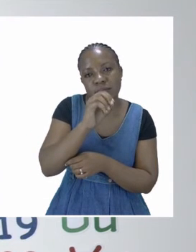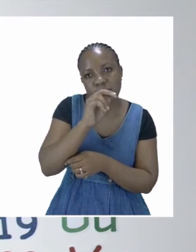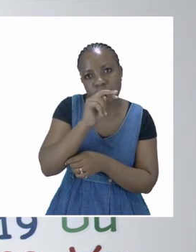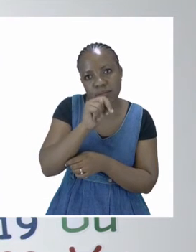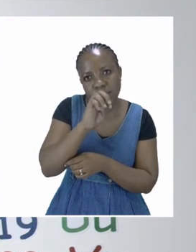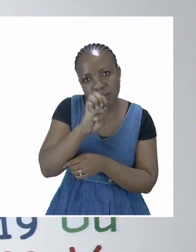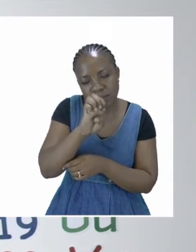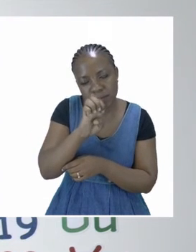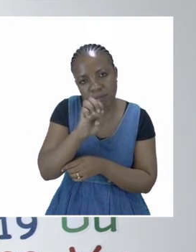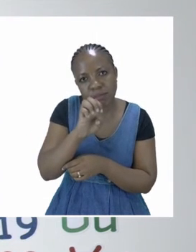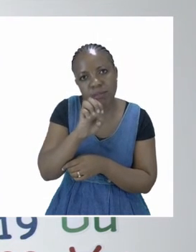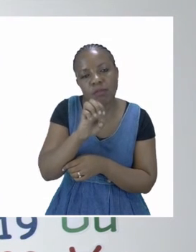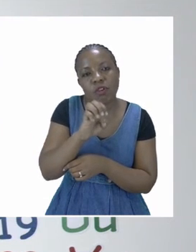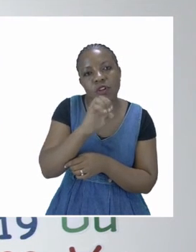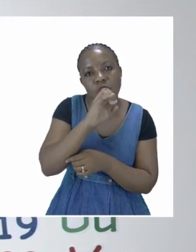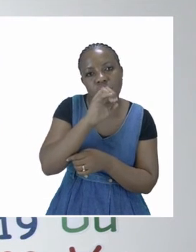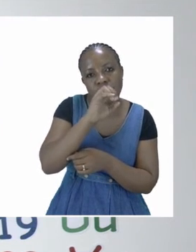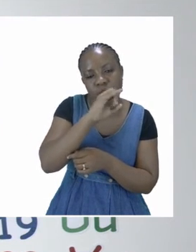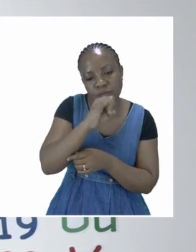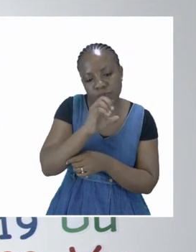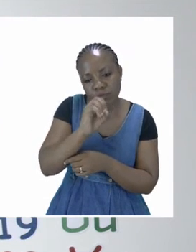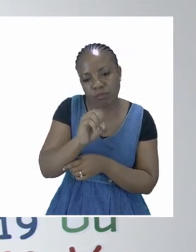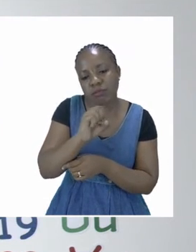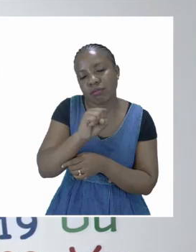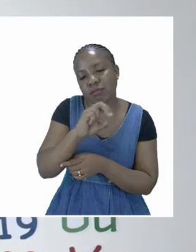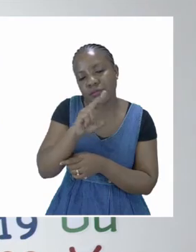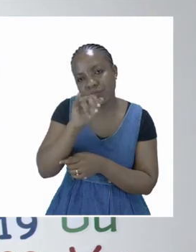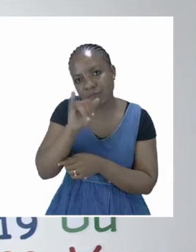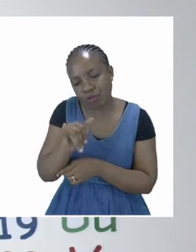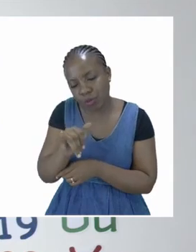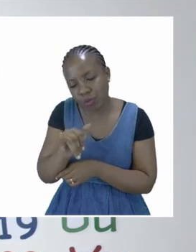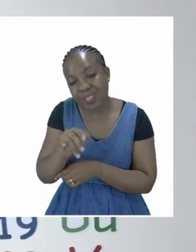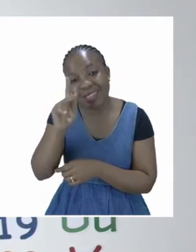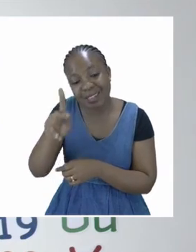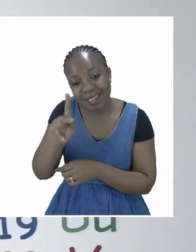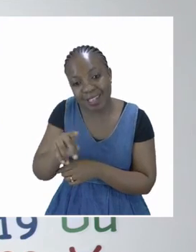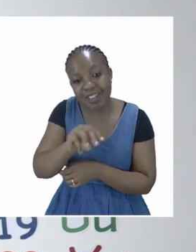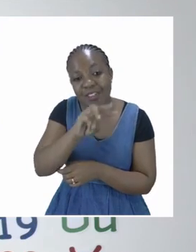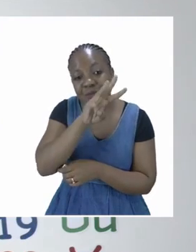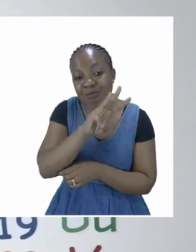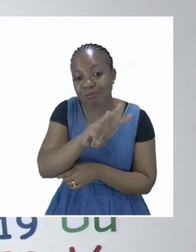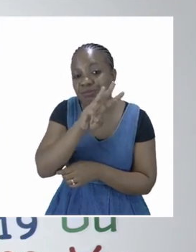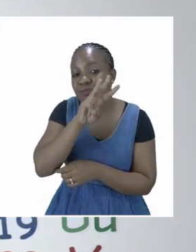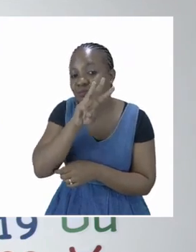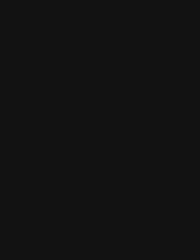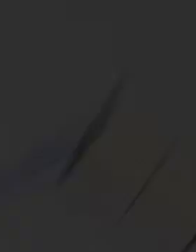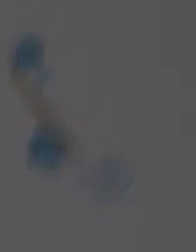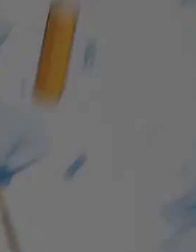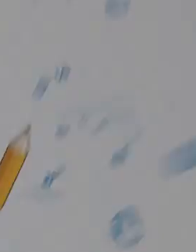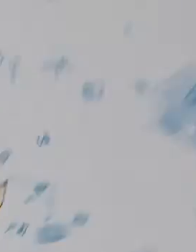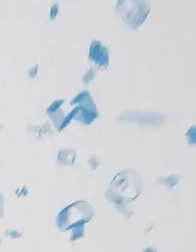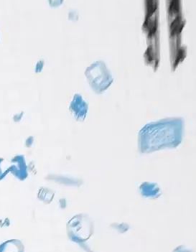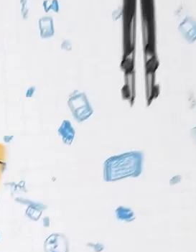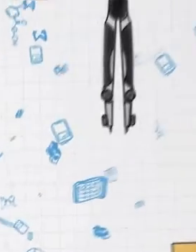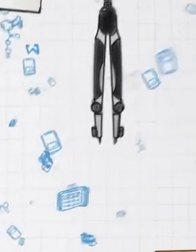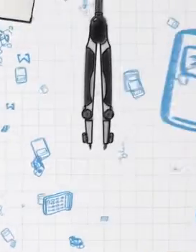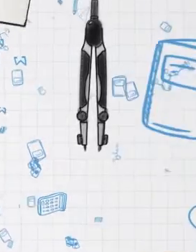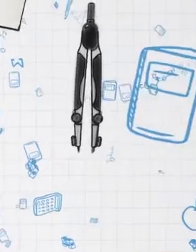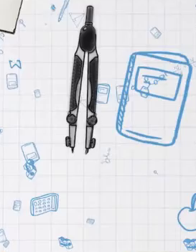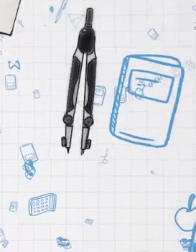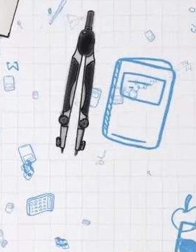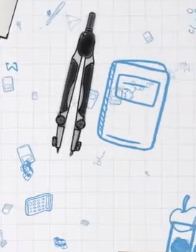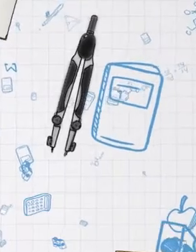I really miss him so You know, much. but that's what happens when people are in school, you know, you need to learn. So we also need to